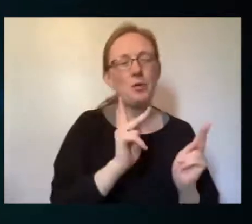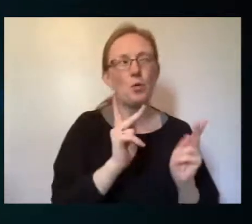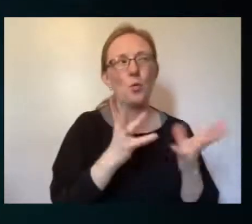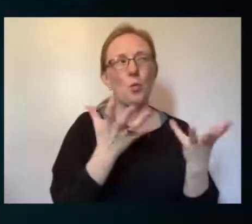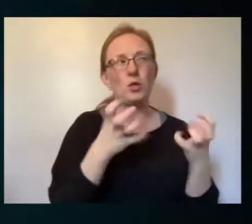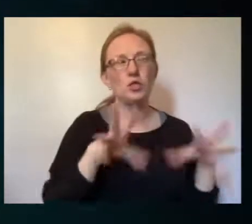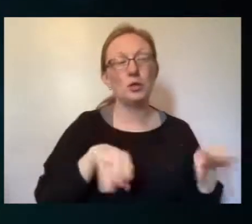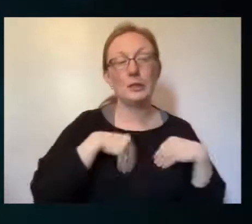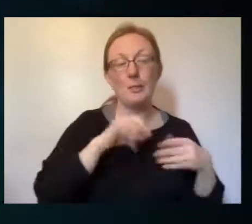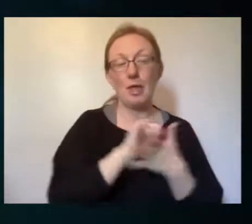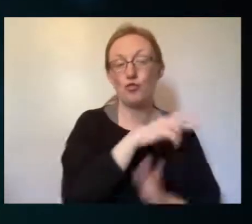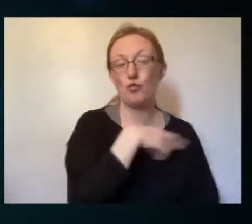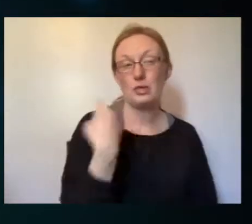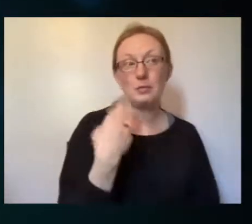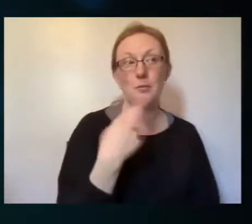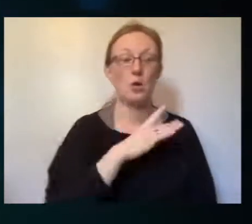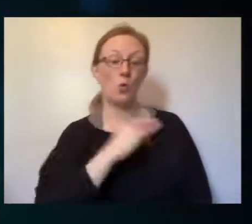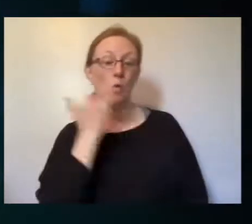could work.